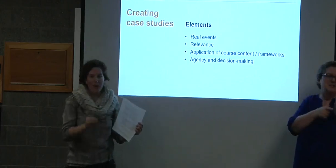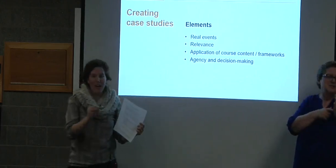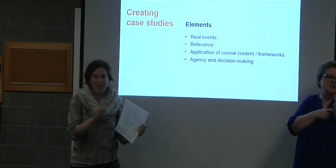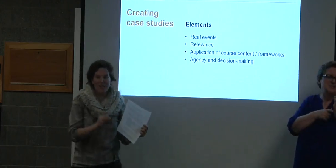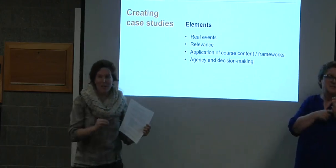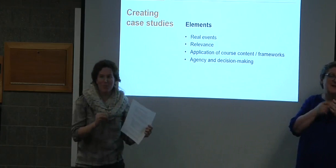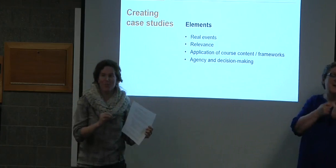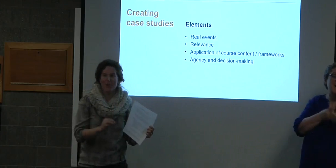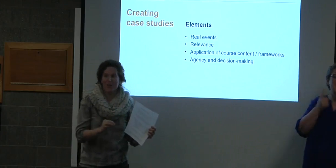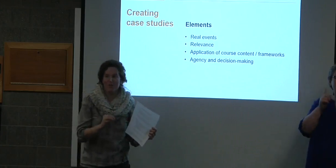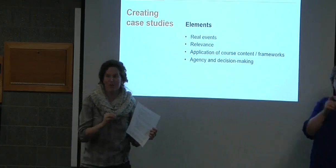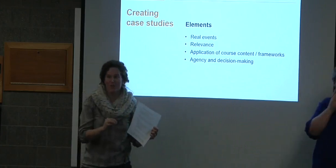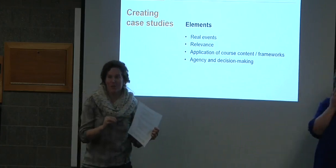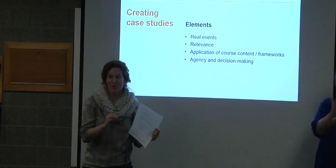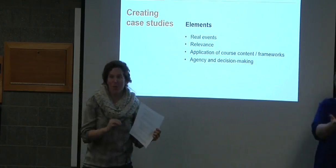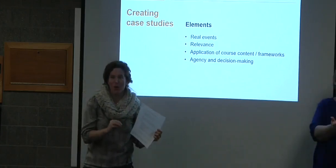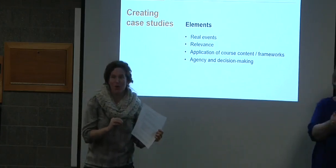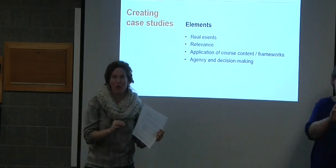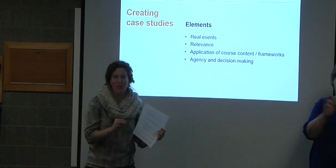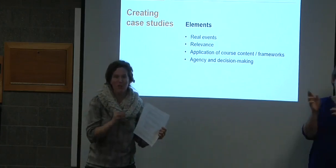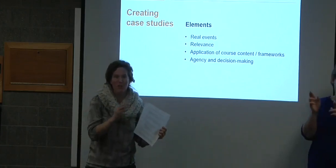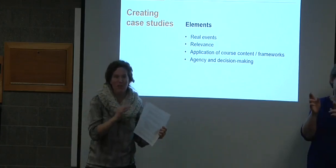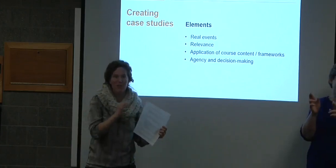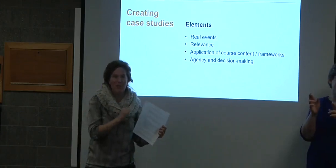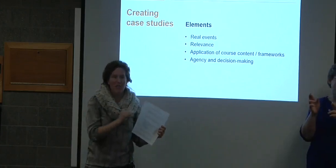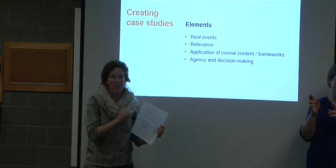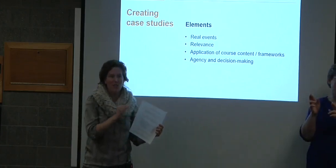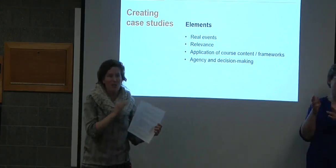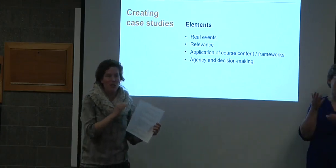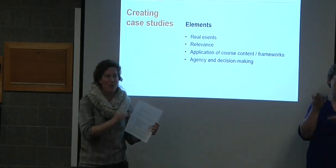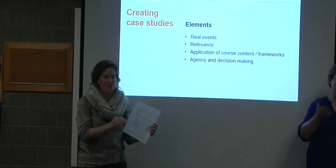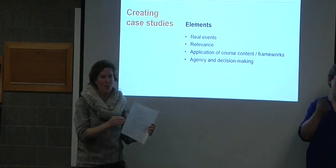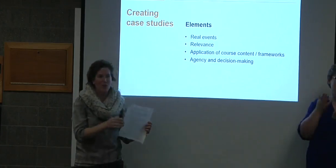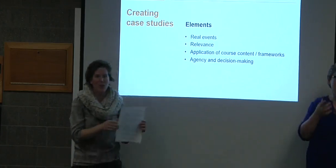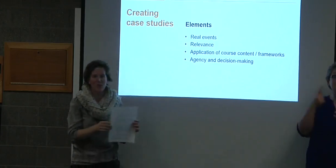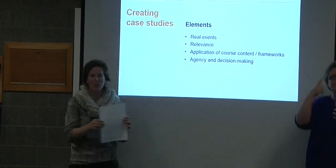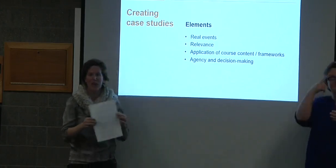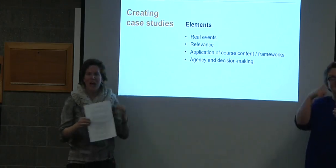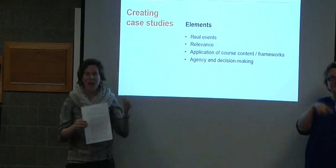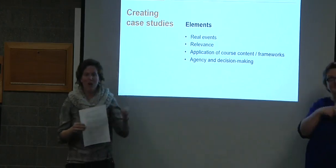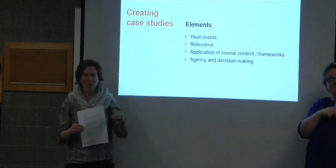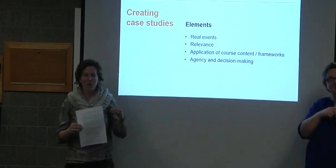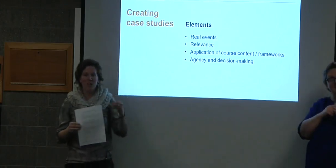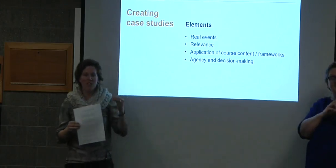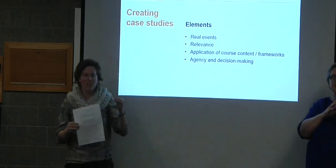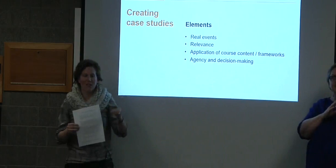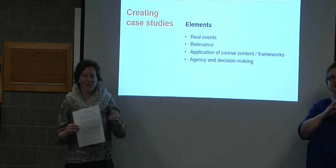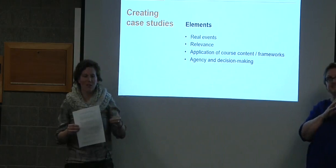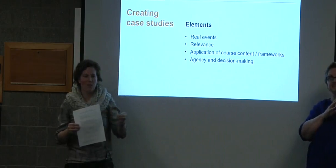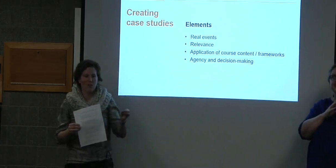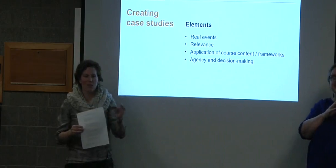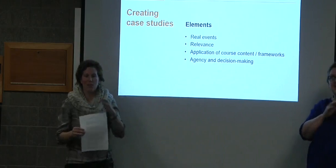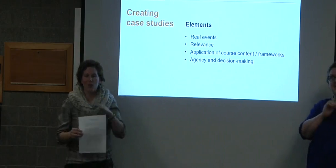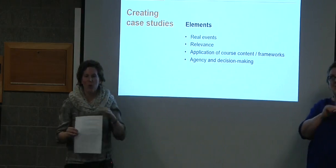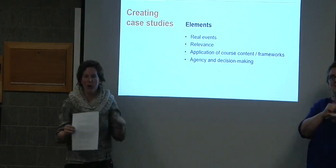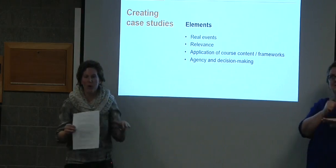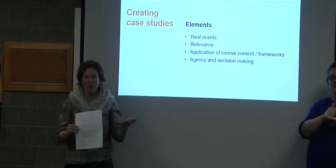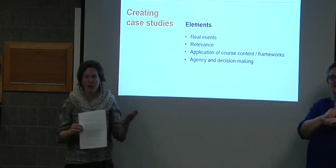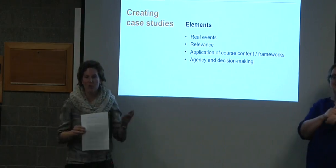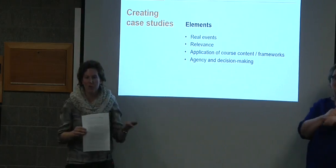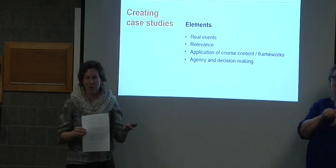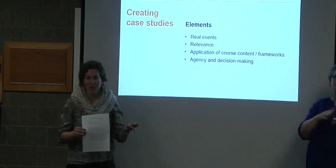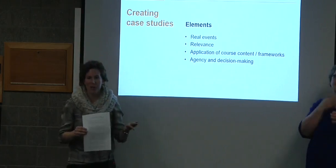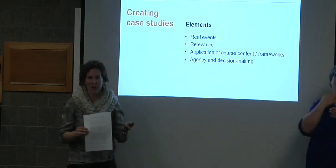So everybody has to come prepared for this to work, right? So there might be some things that you need to think about in terms of how do we need to set this up for this to